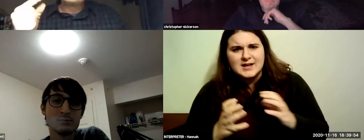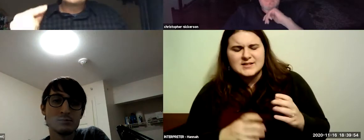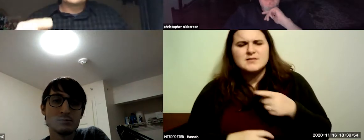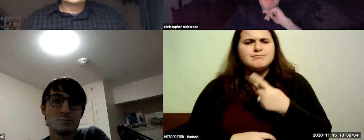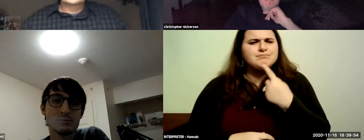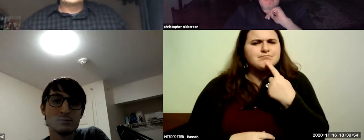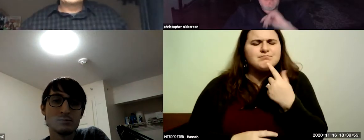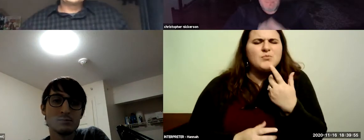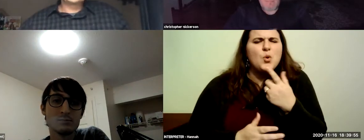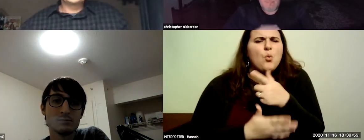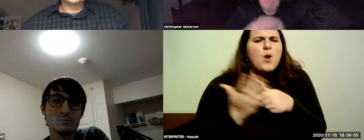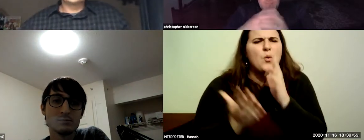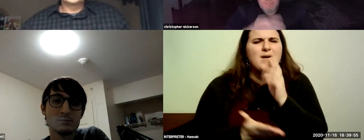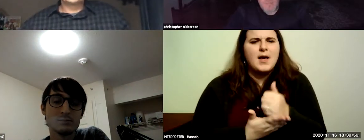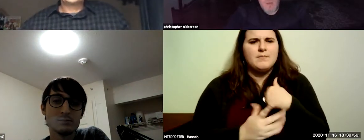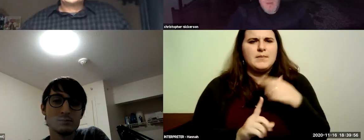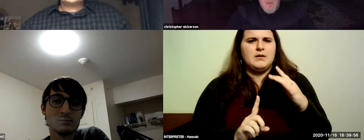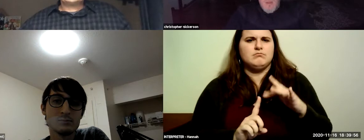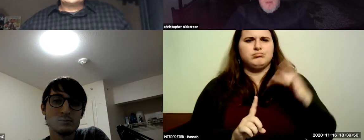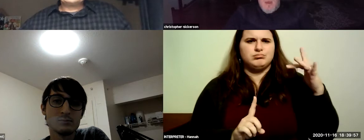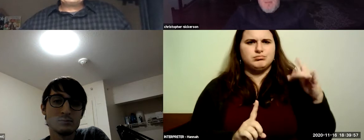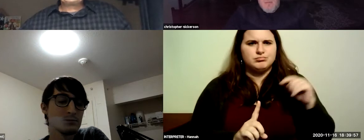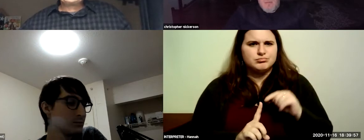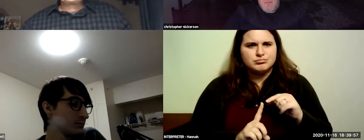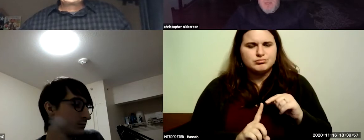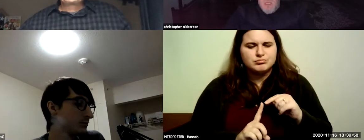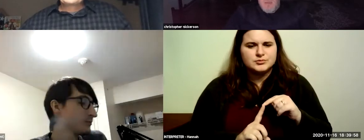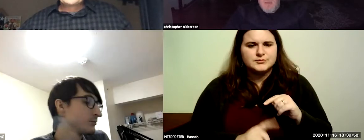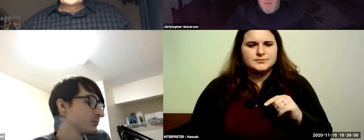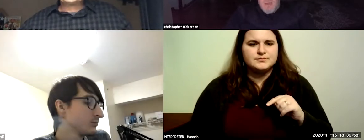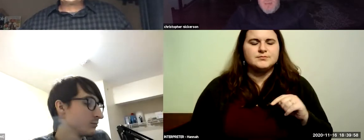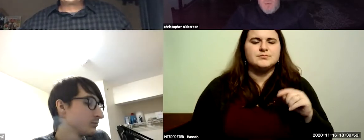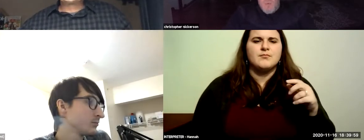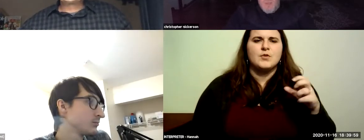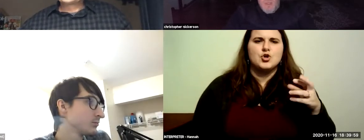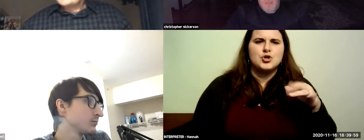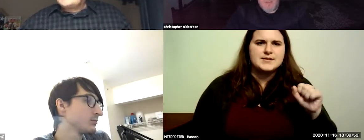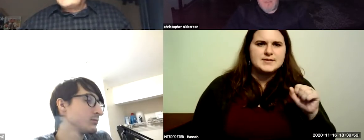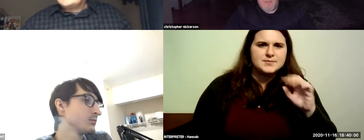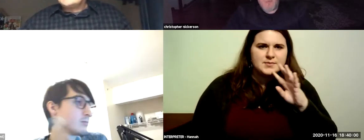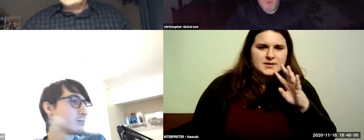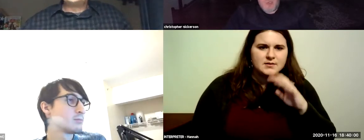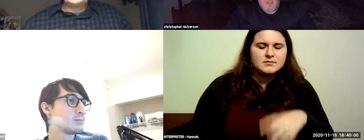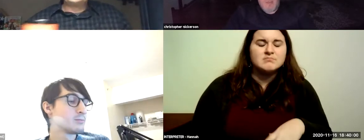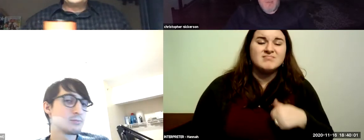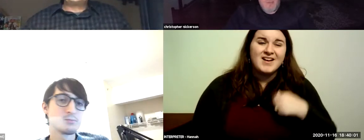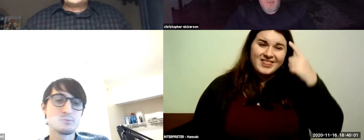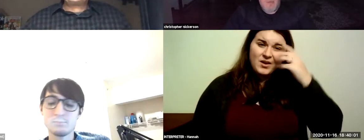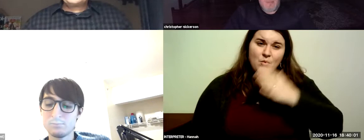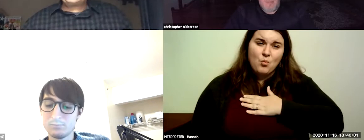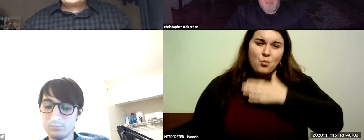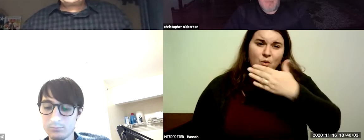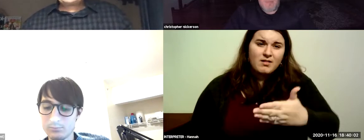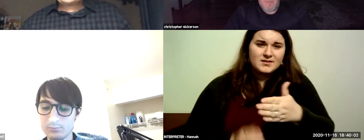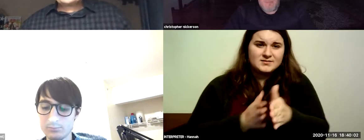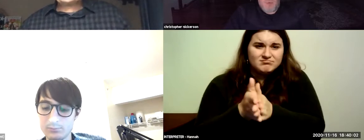that one thing that's going to make me stand out, right? Yeah, I mean, to me, willingness to work and learn